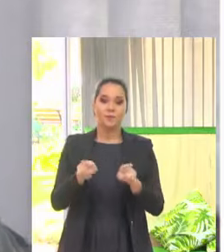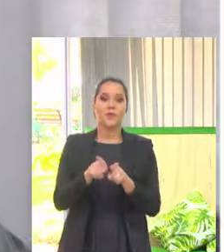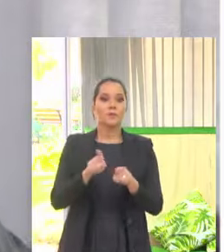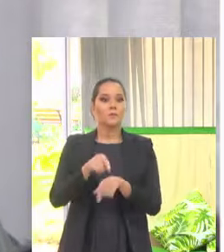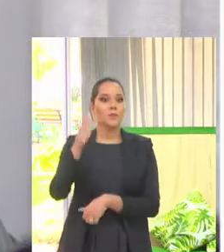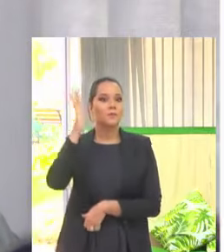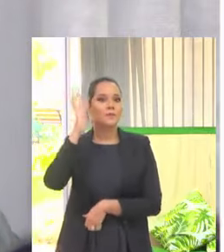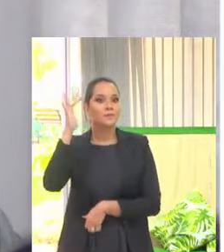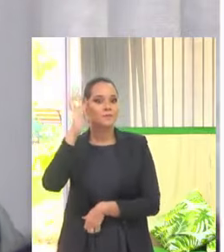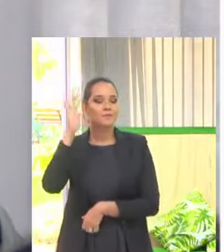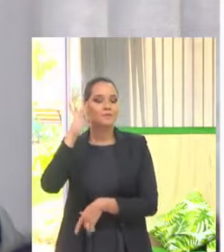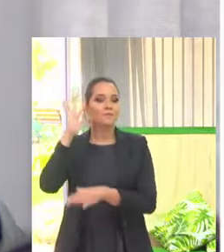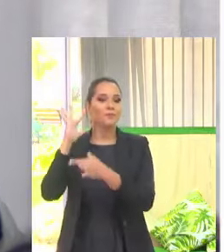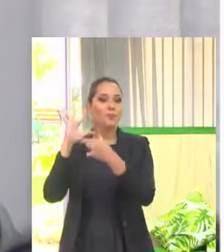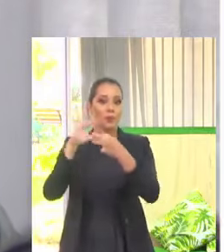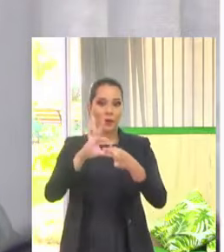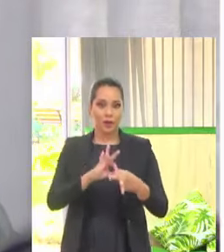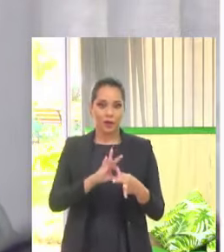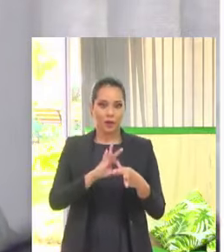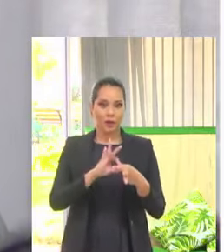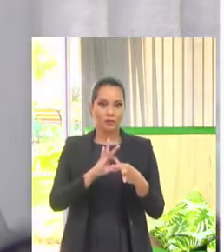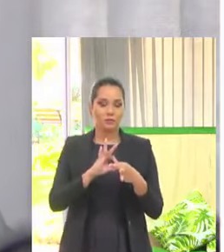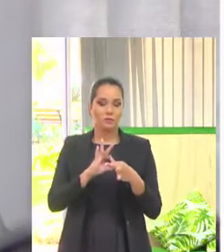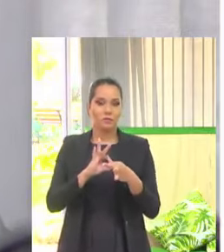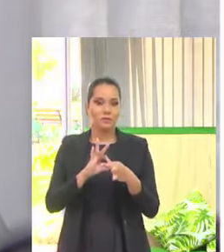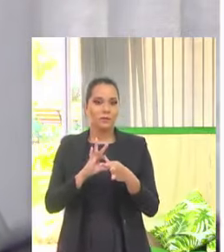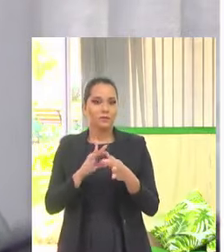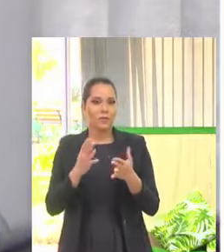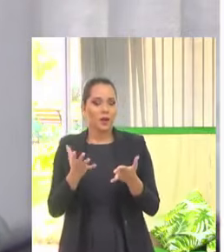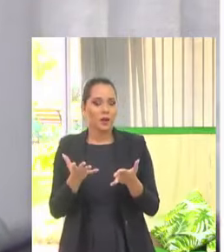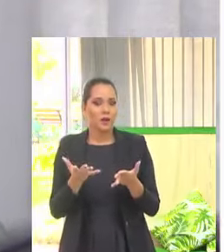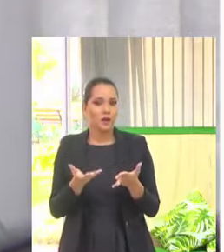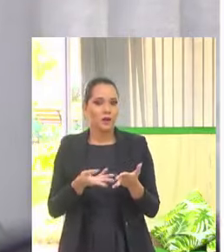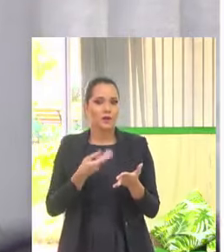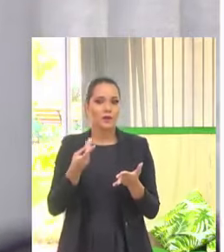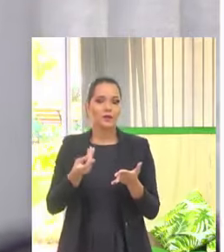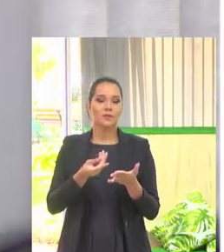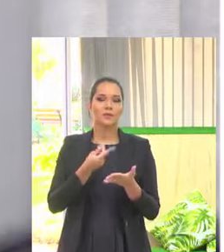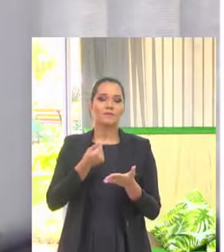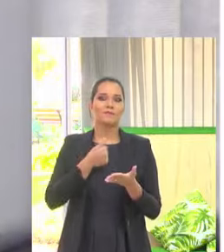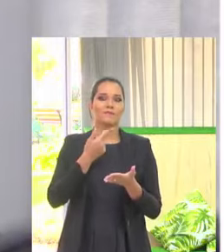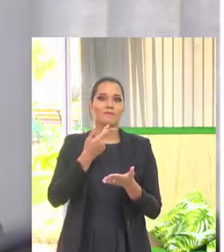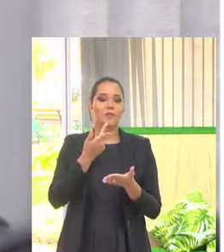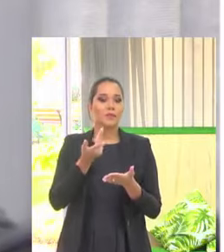to connect the broader digital public infrastructure